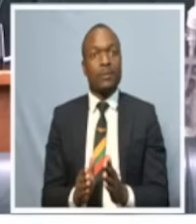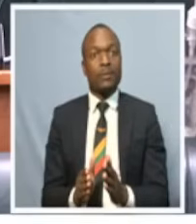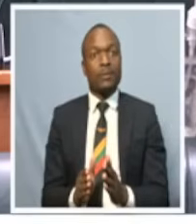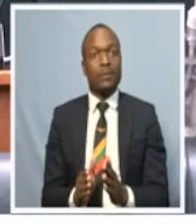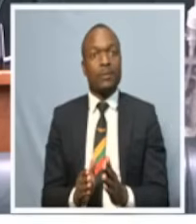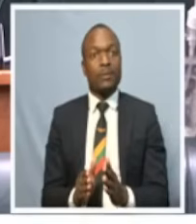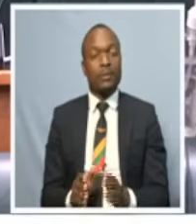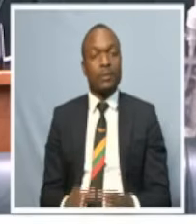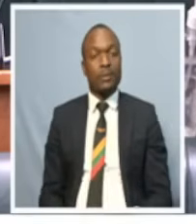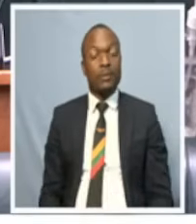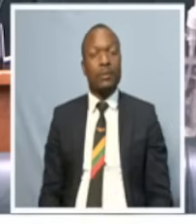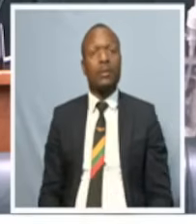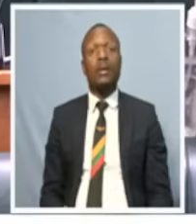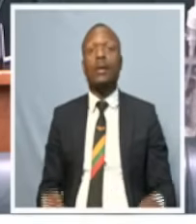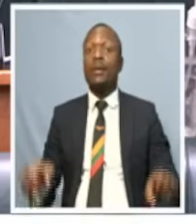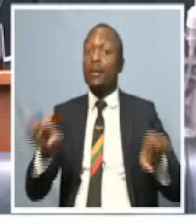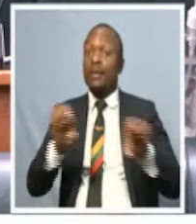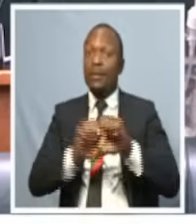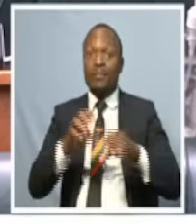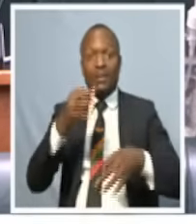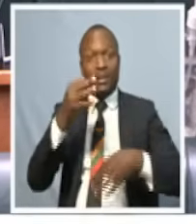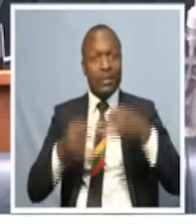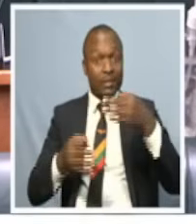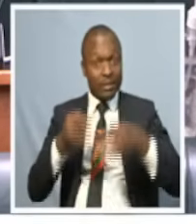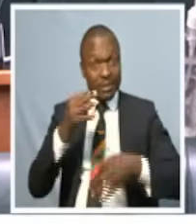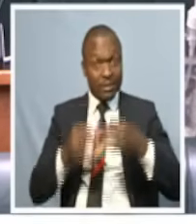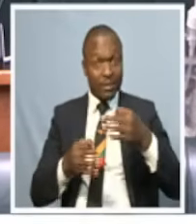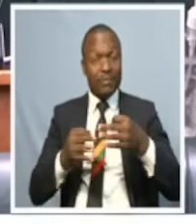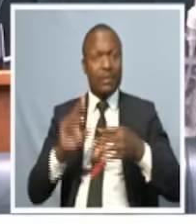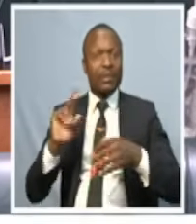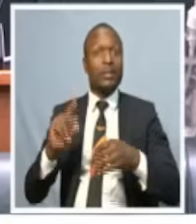irrespective of party affiliation.